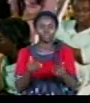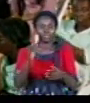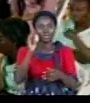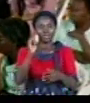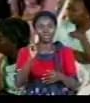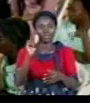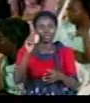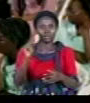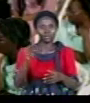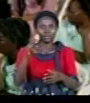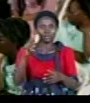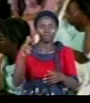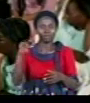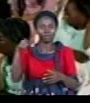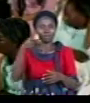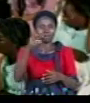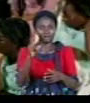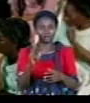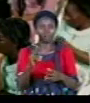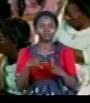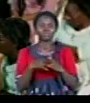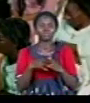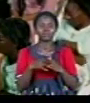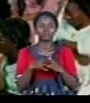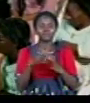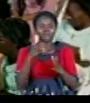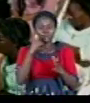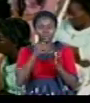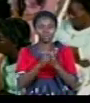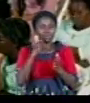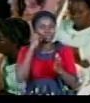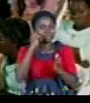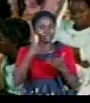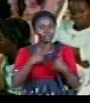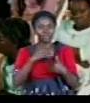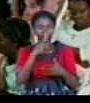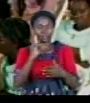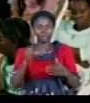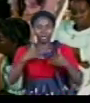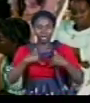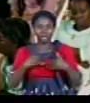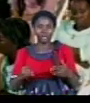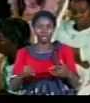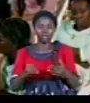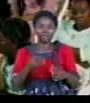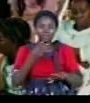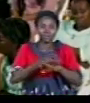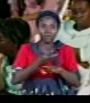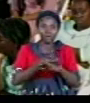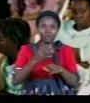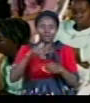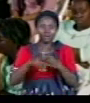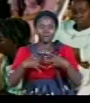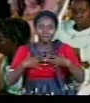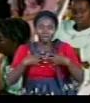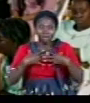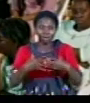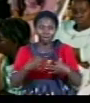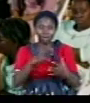said she's been having difficulty in breathing and she's been having severe chest pain as